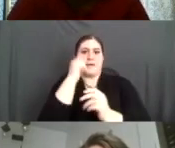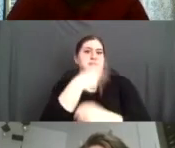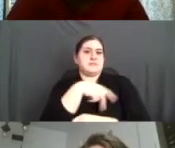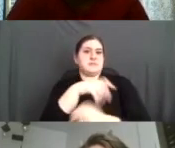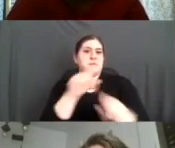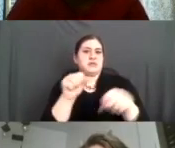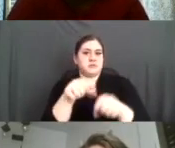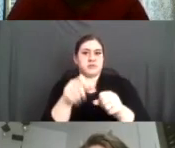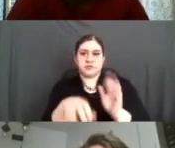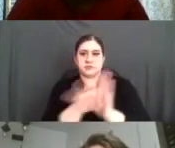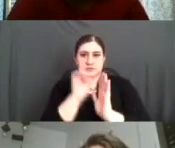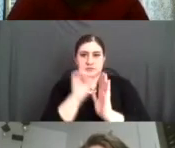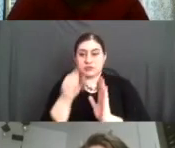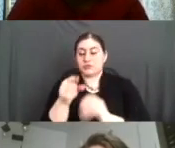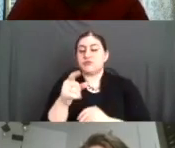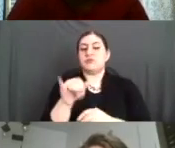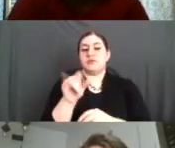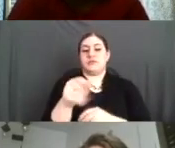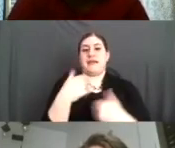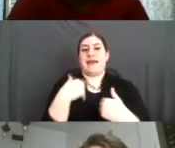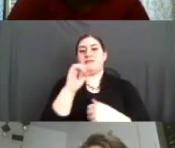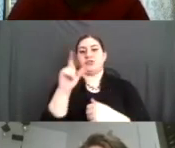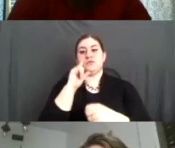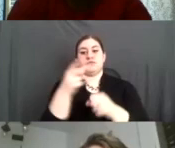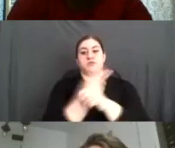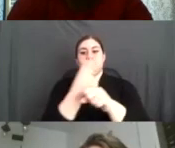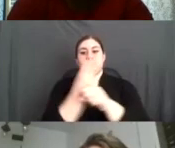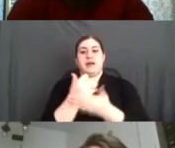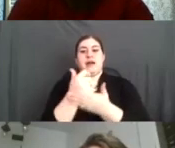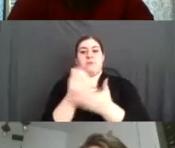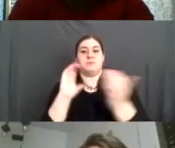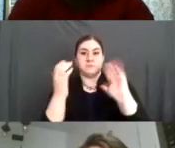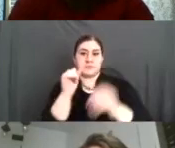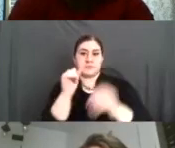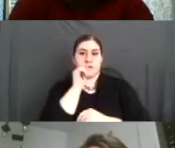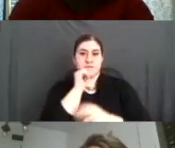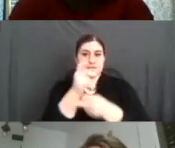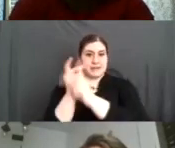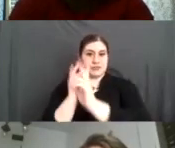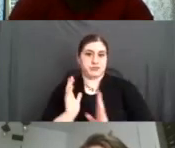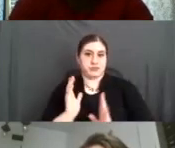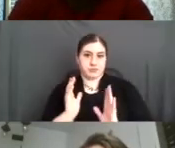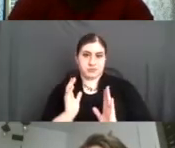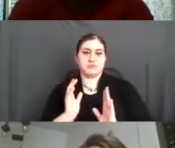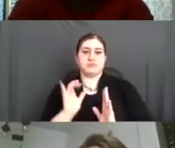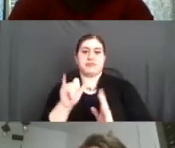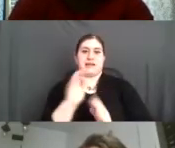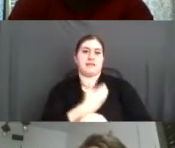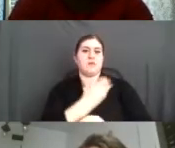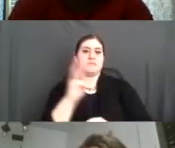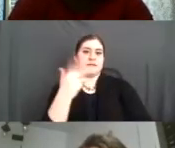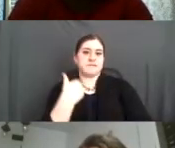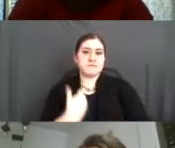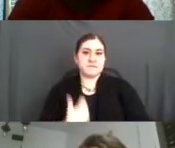you. What we have here is a tool for you to use to help compare private lenders. And that's on our